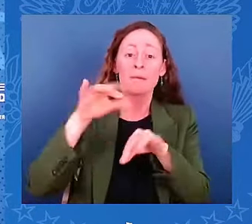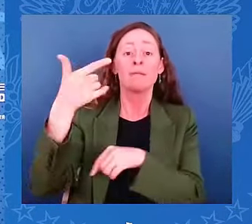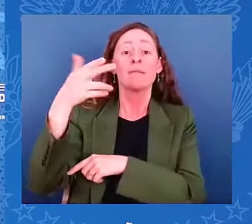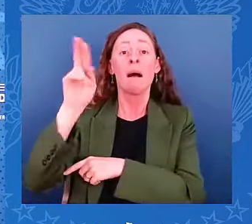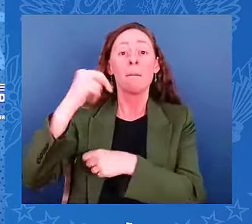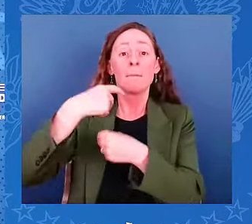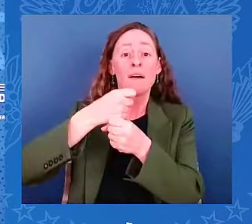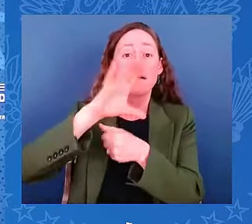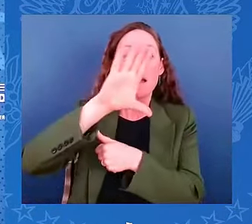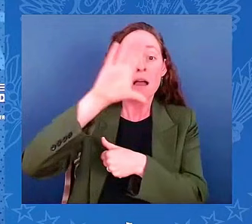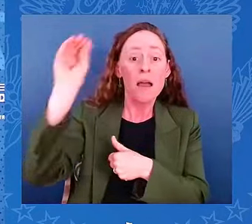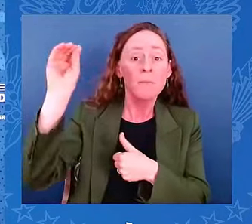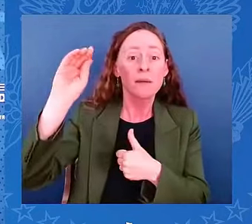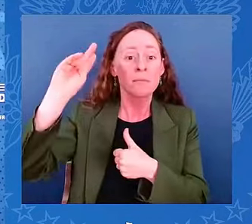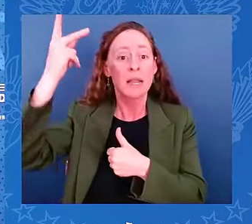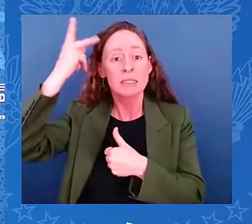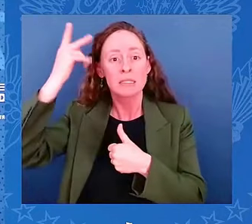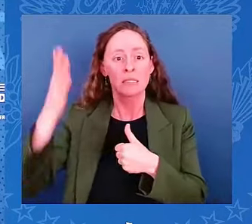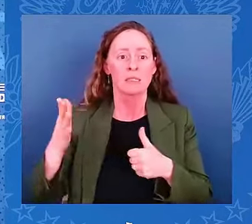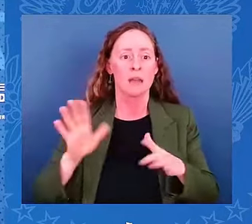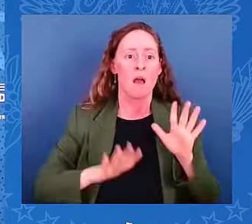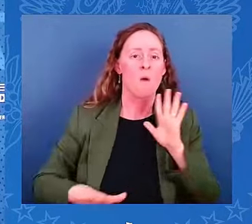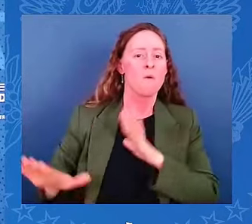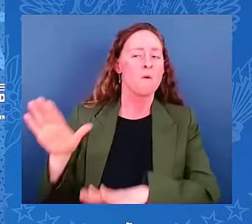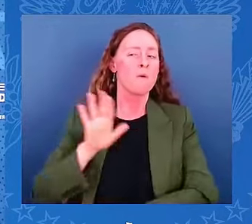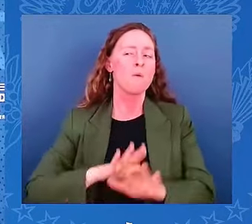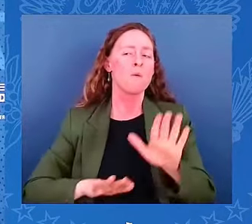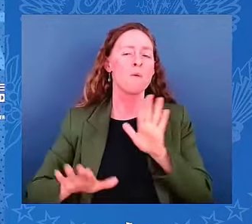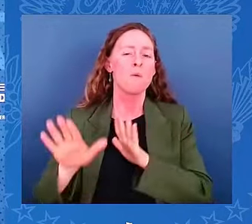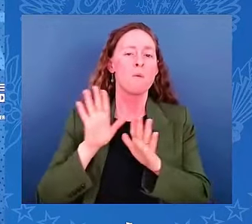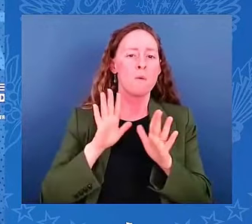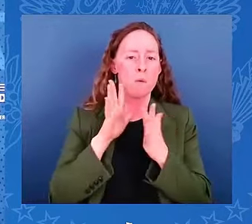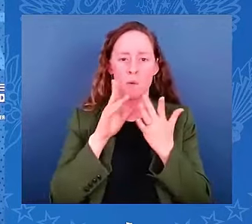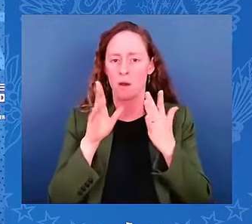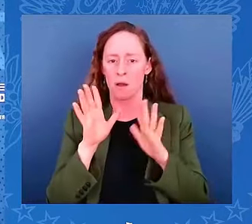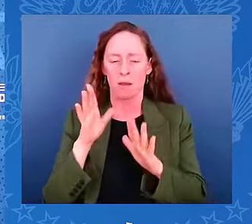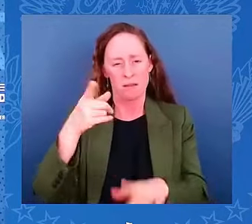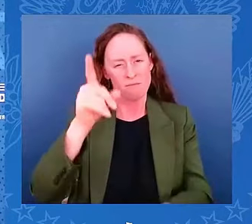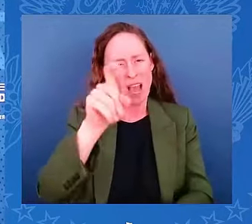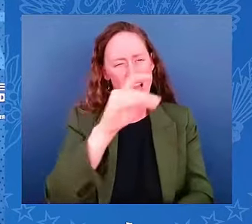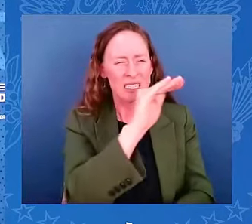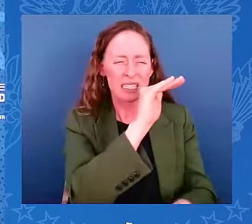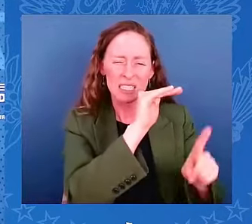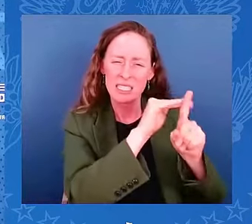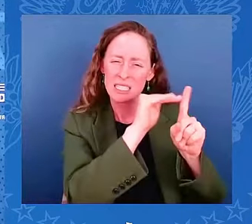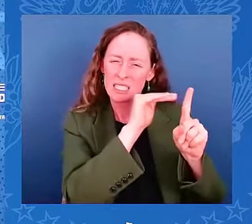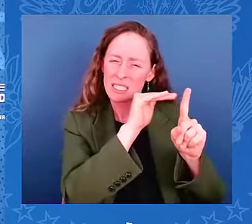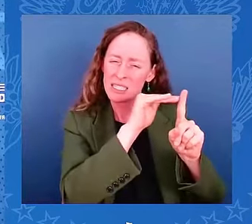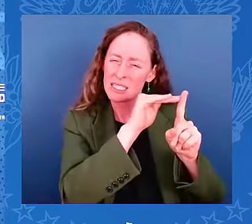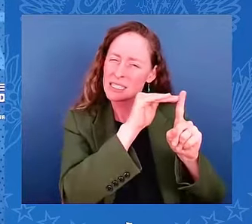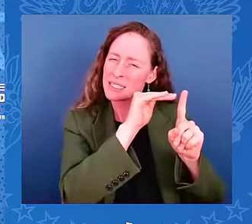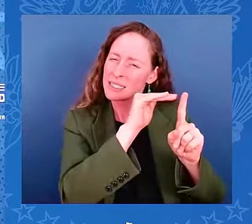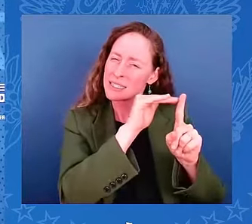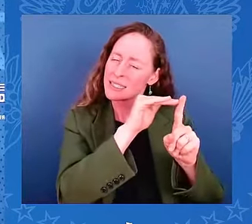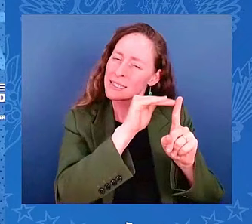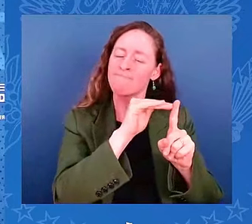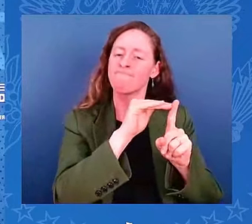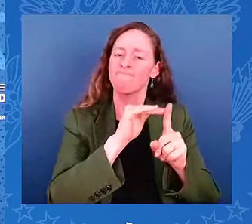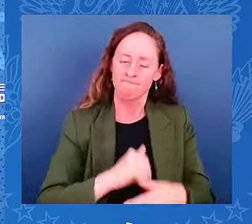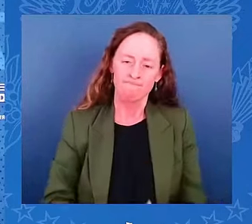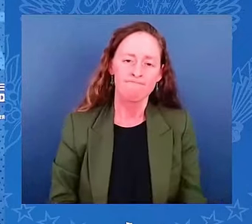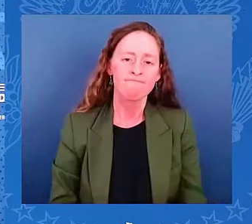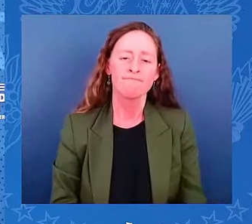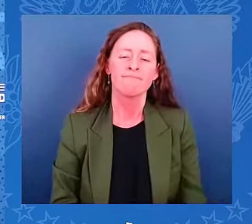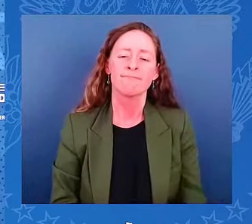gun legislation. I used to be a law, when I was no longer the vice president, I became a professor at the University